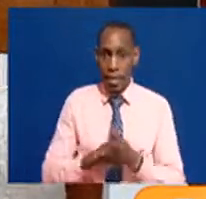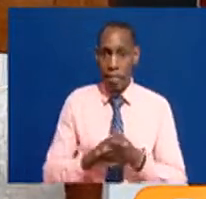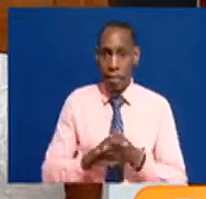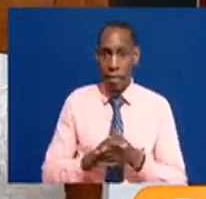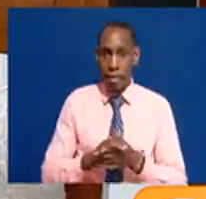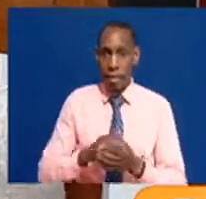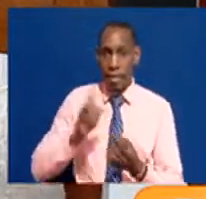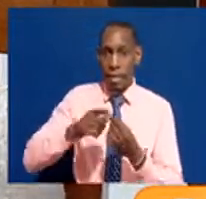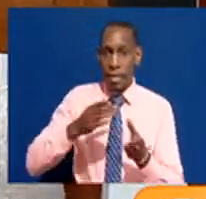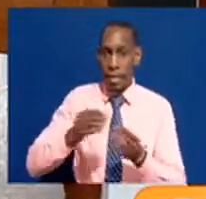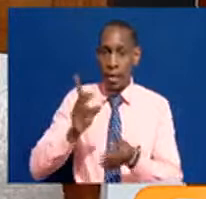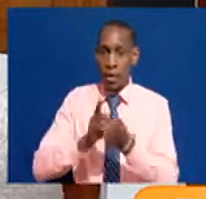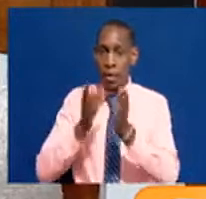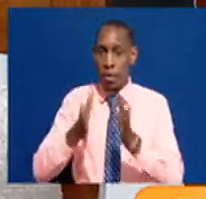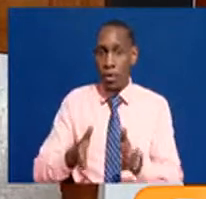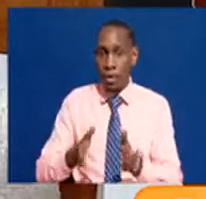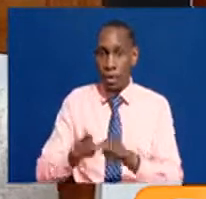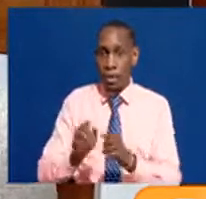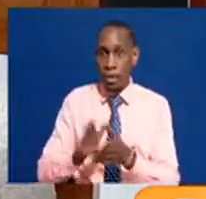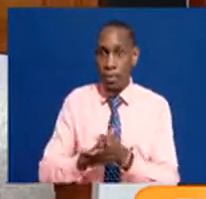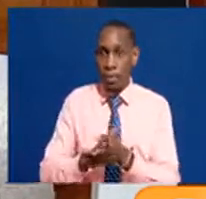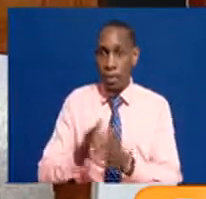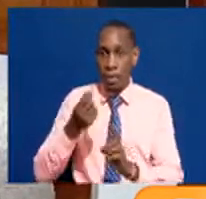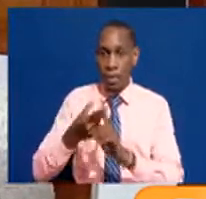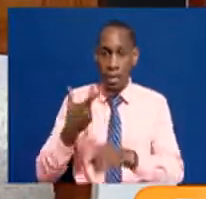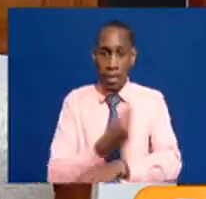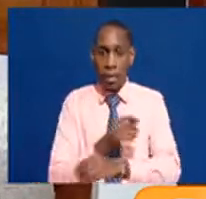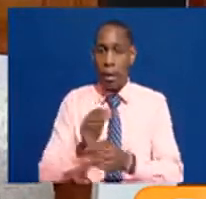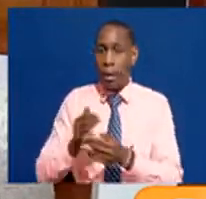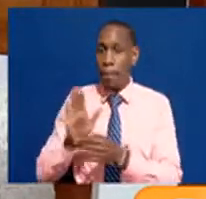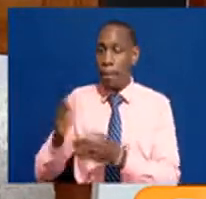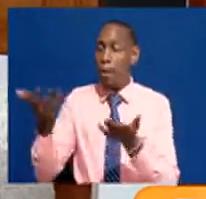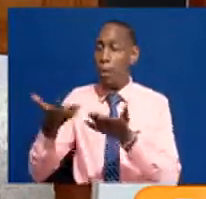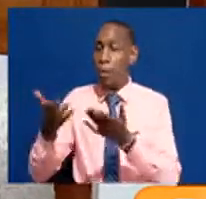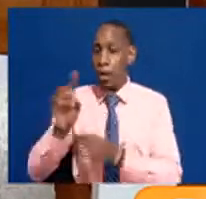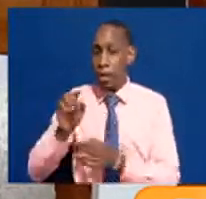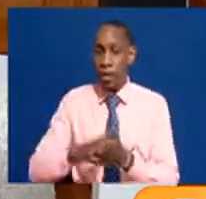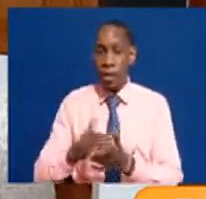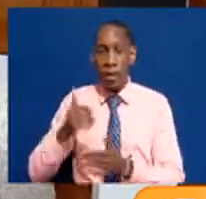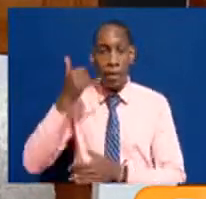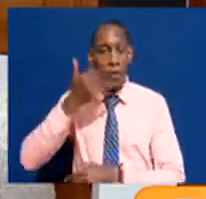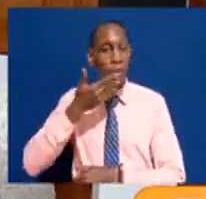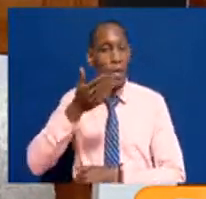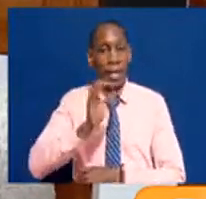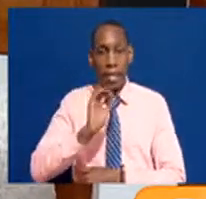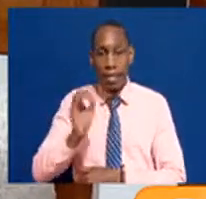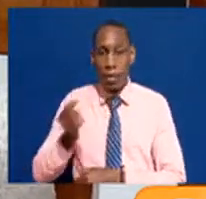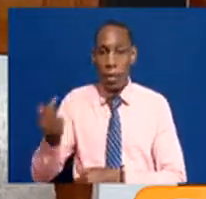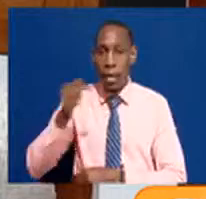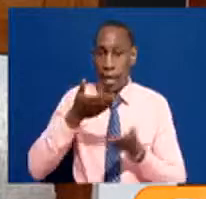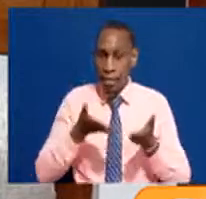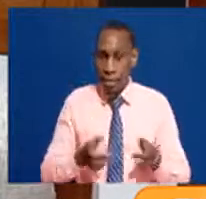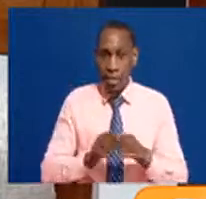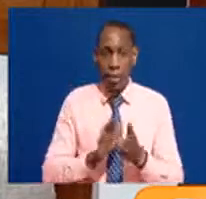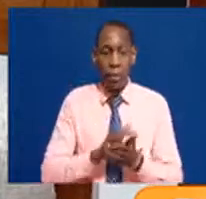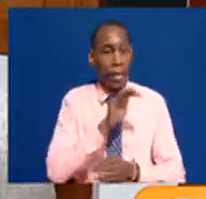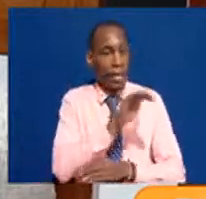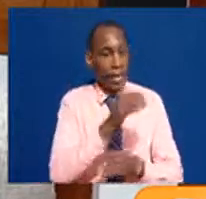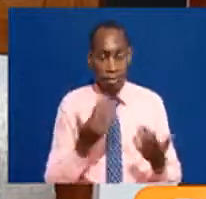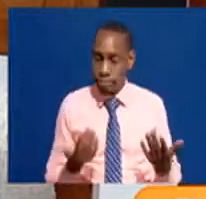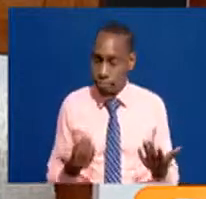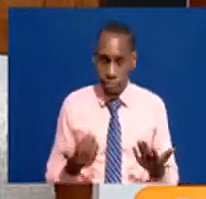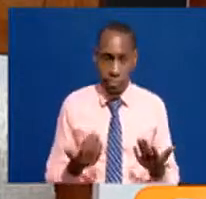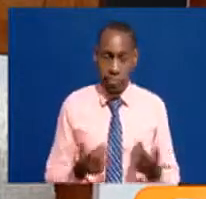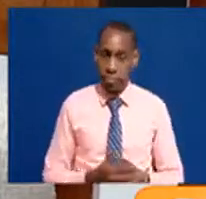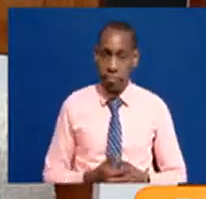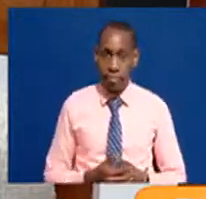took myself to Dr. Lumba. I got a tetanus shot. Where were you? Ooh. You didn't pick your phone. You come in now and you're asking me. I mean,